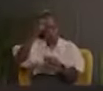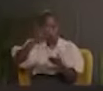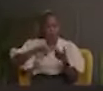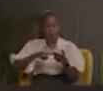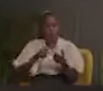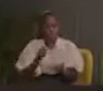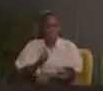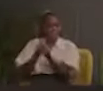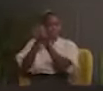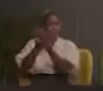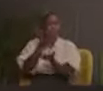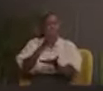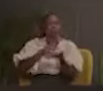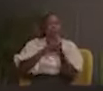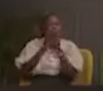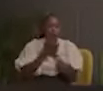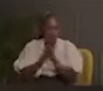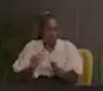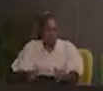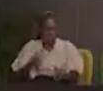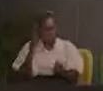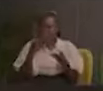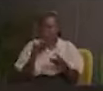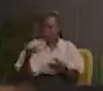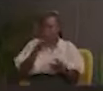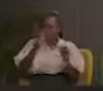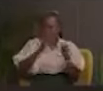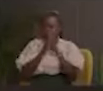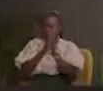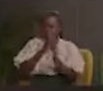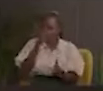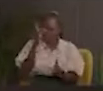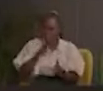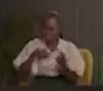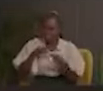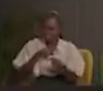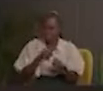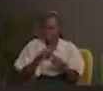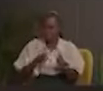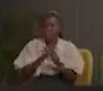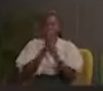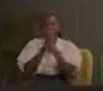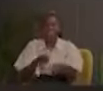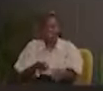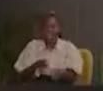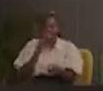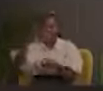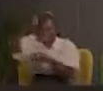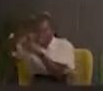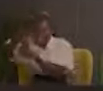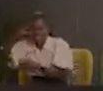are many things you can pray and fast about. The answer is hidden in your honor to men.